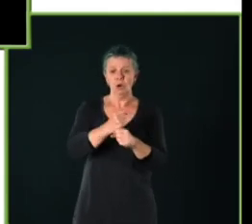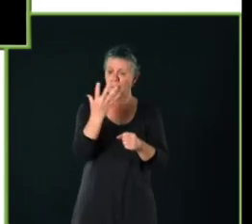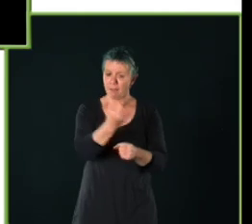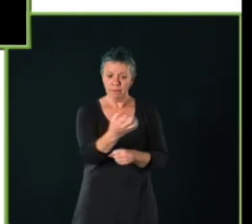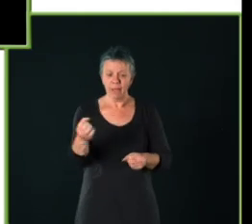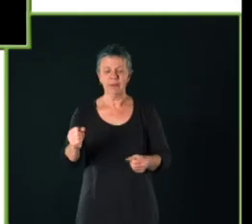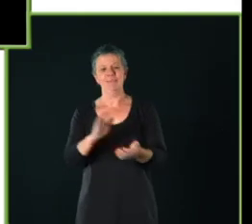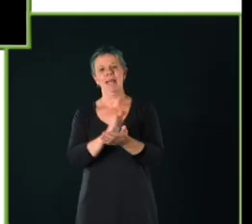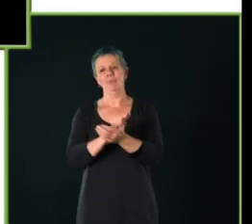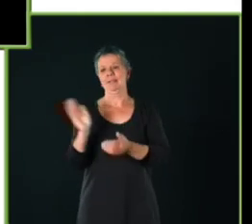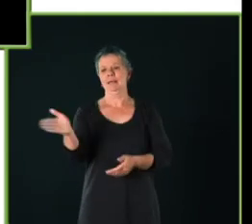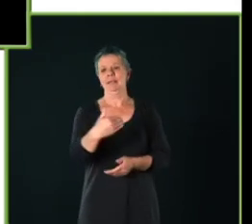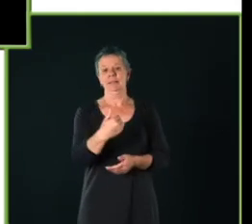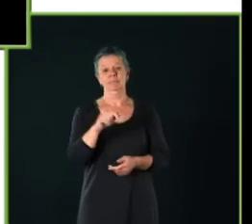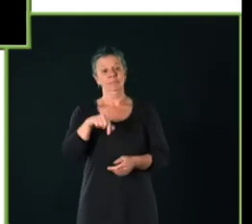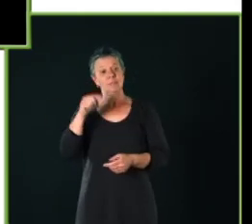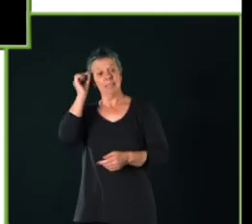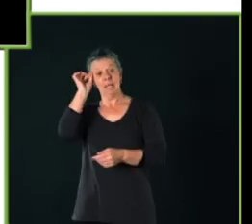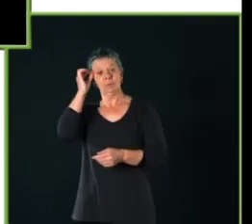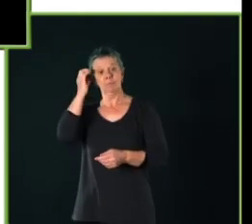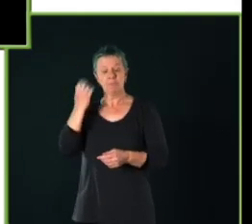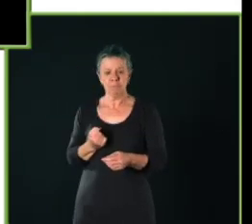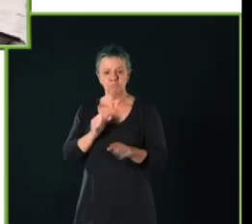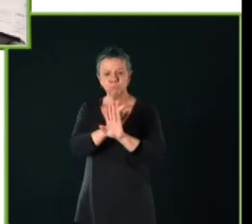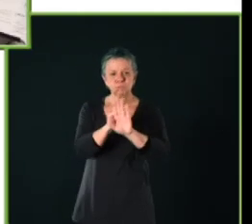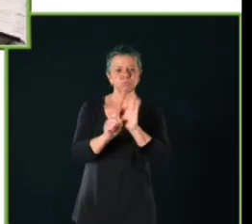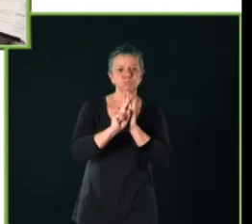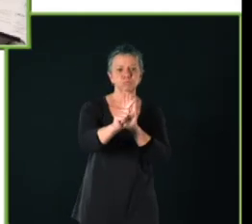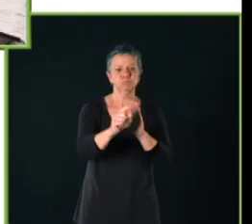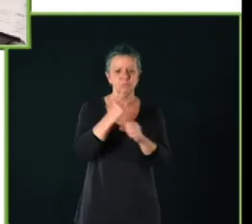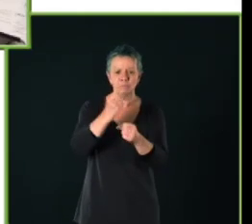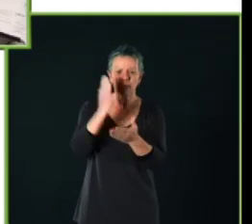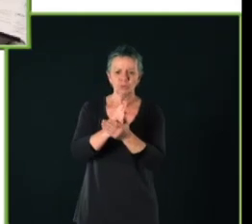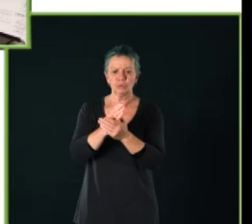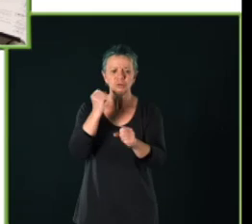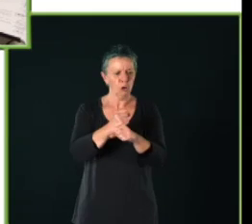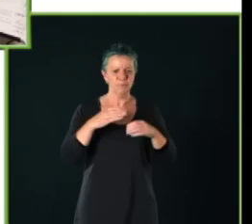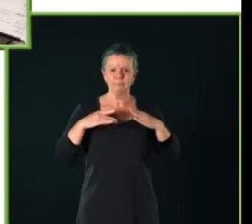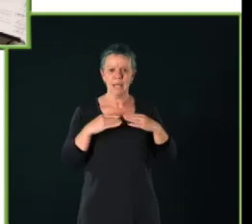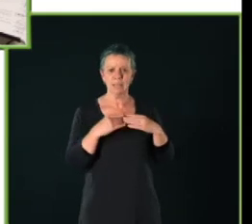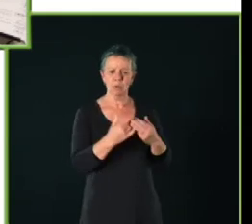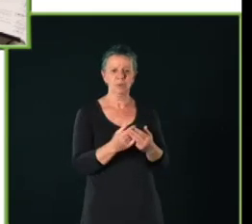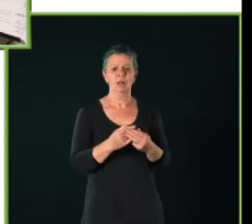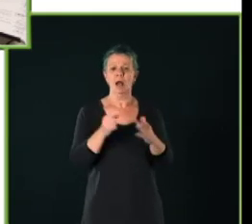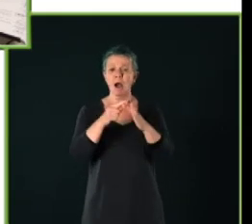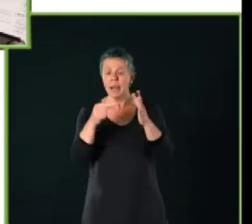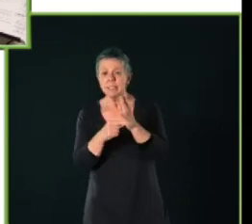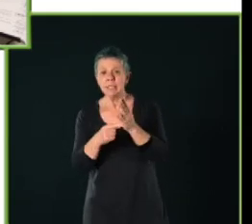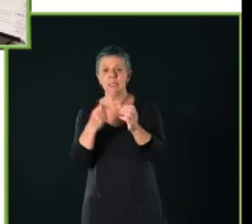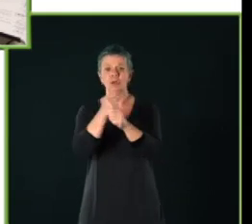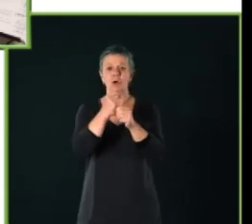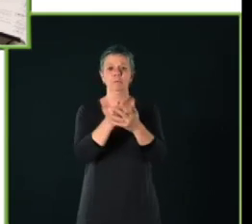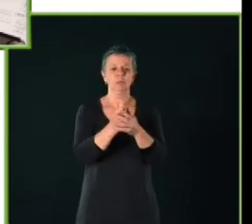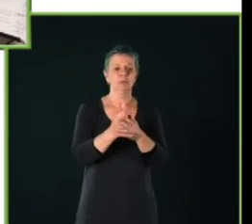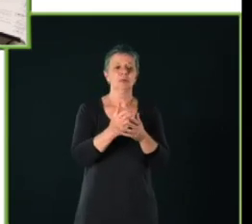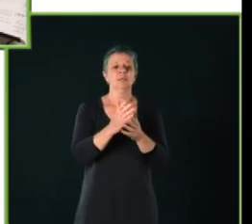needs to be more proactive in making sure jobs are available. IT jobs, well-paying jobs. We need to make sure there's a track to